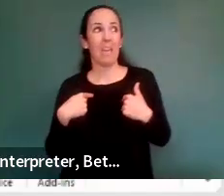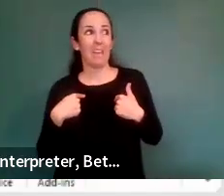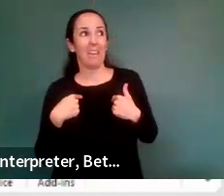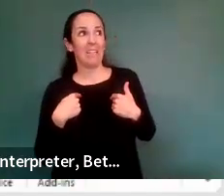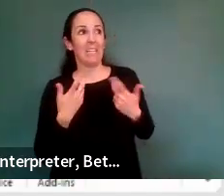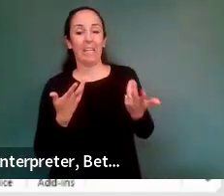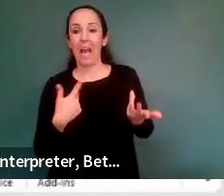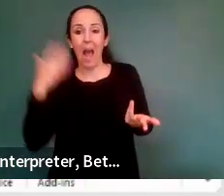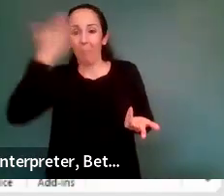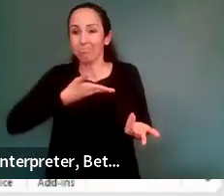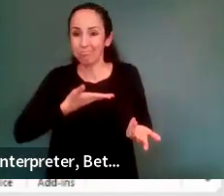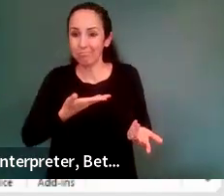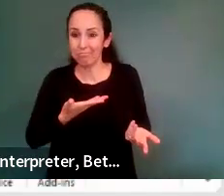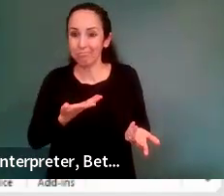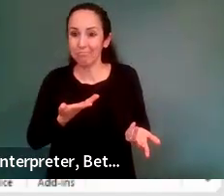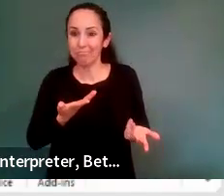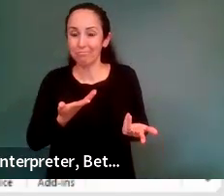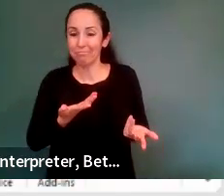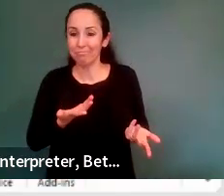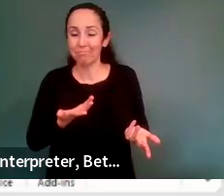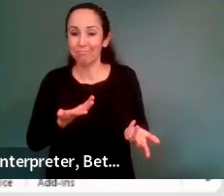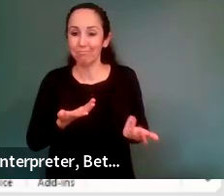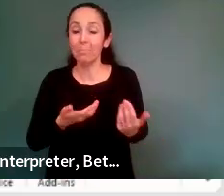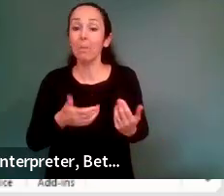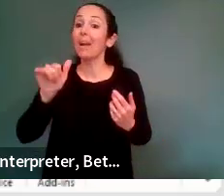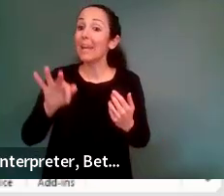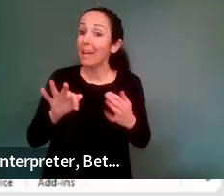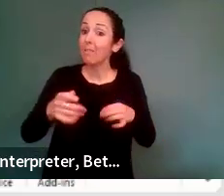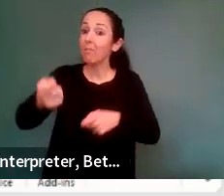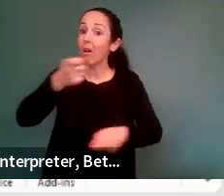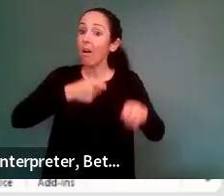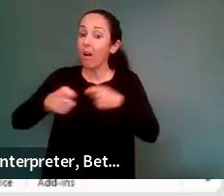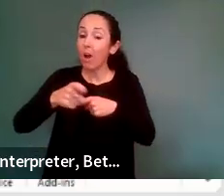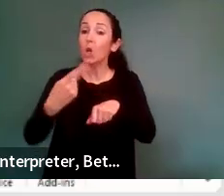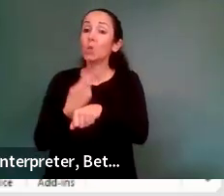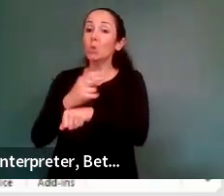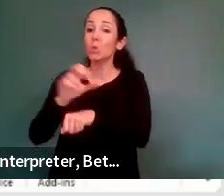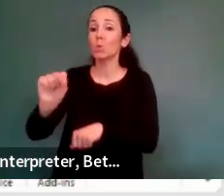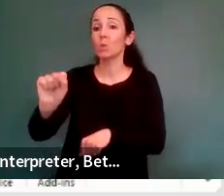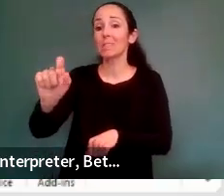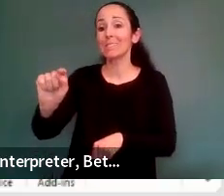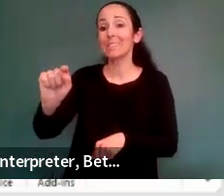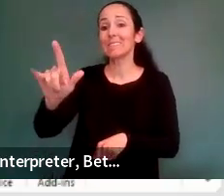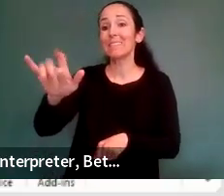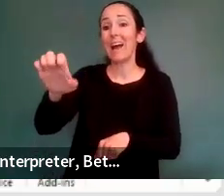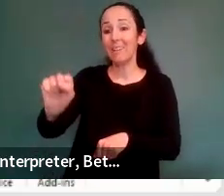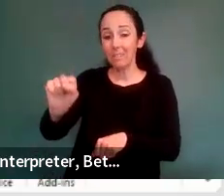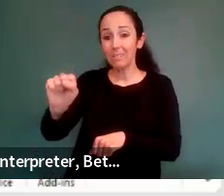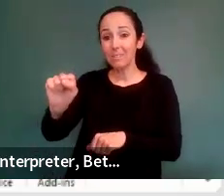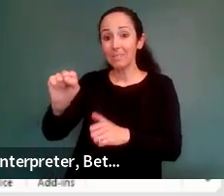significance unless you use the styles in your